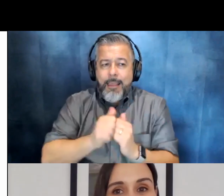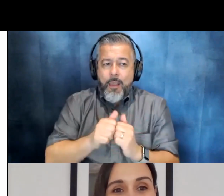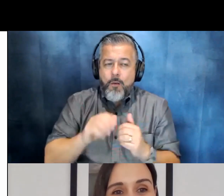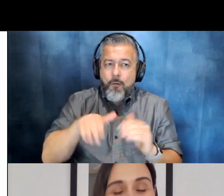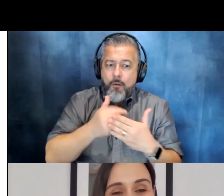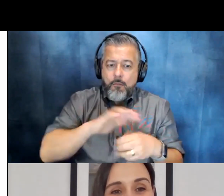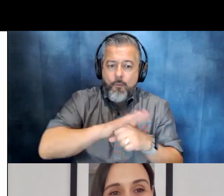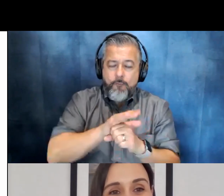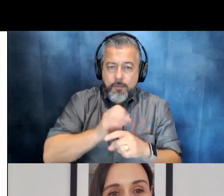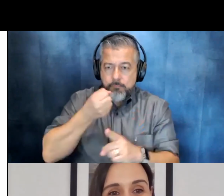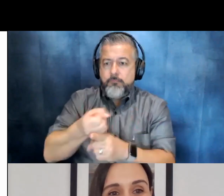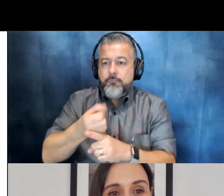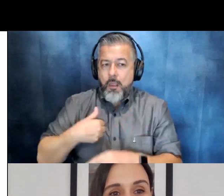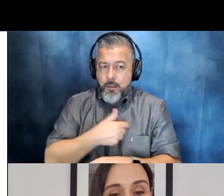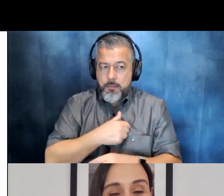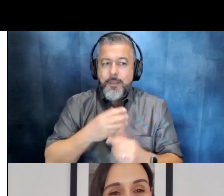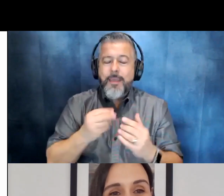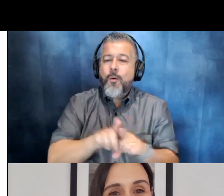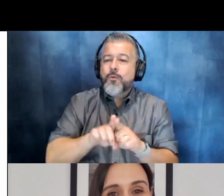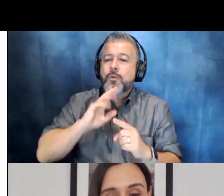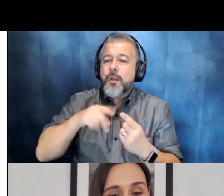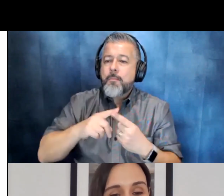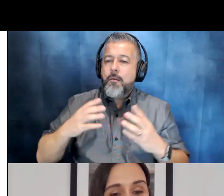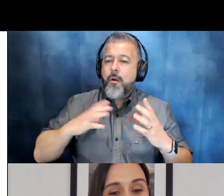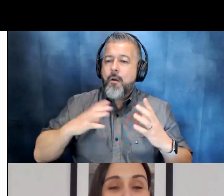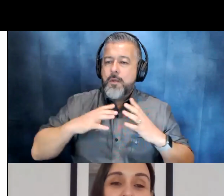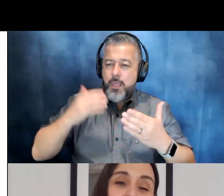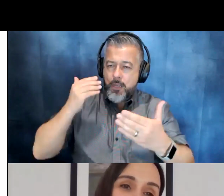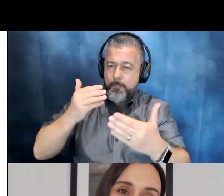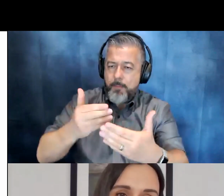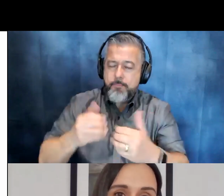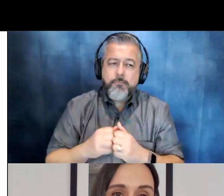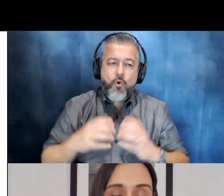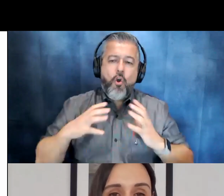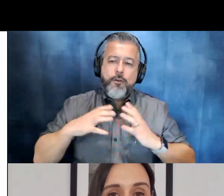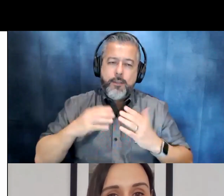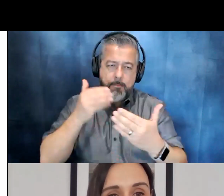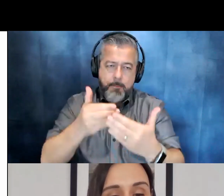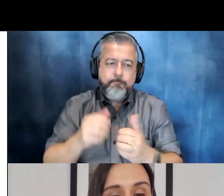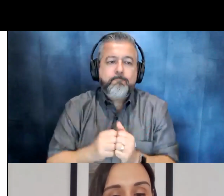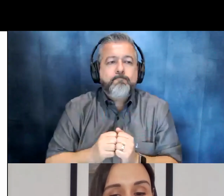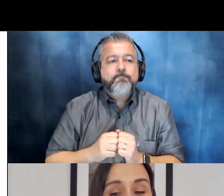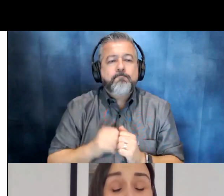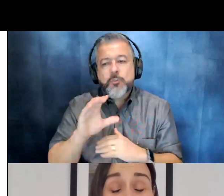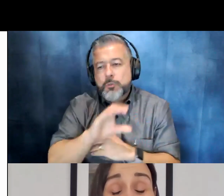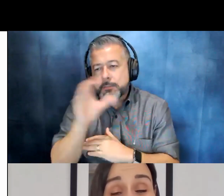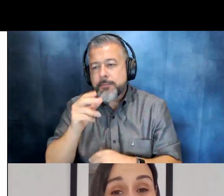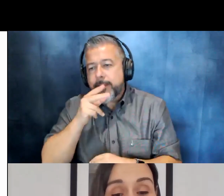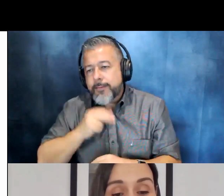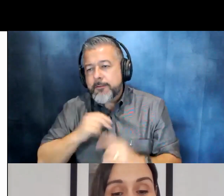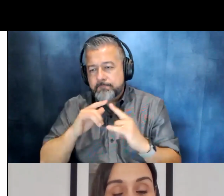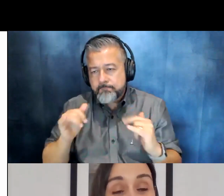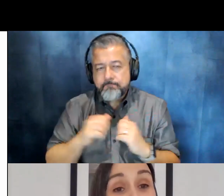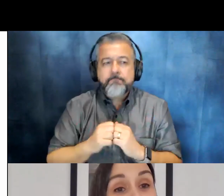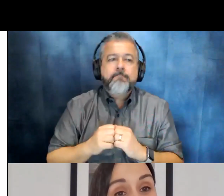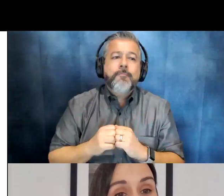well. We can go forward, Nancy. So we know intuitively that social isolation and loneliness can't be good for our